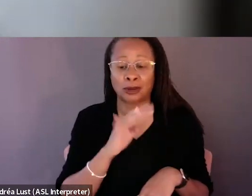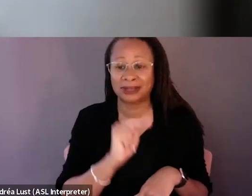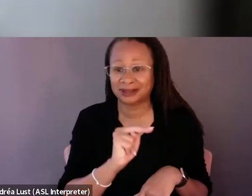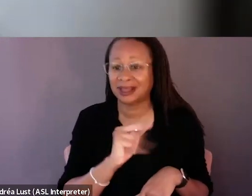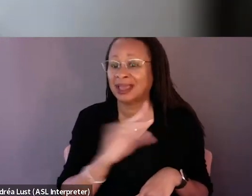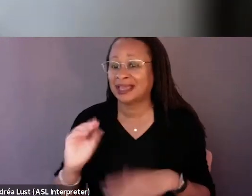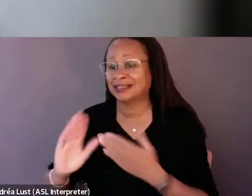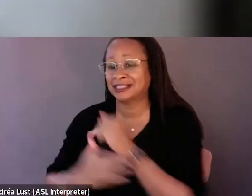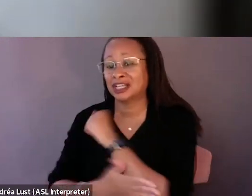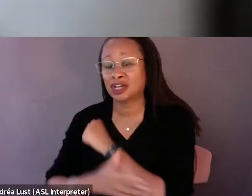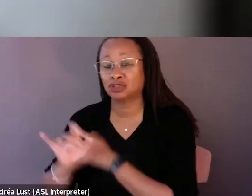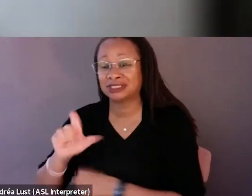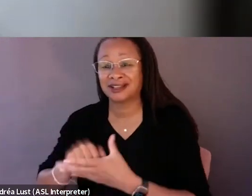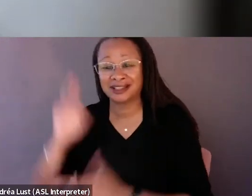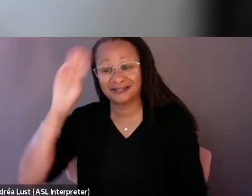in Vietnam. And